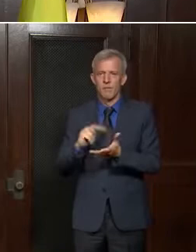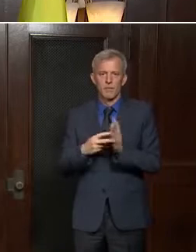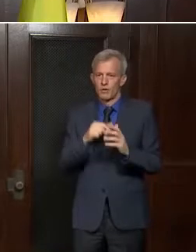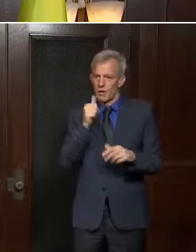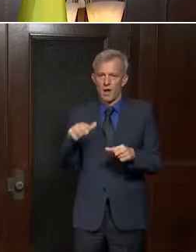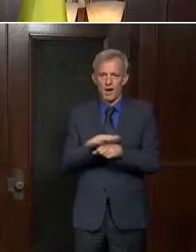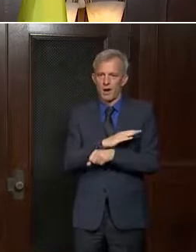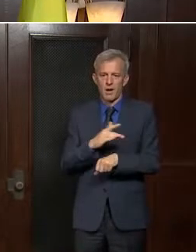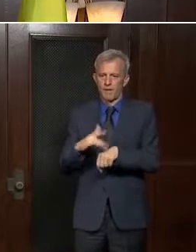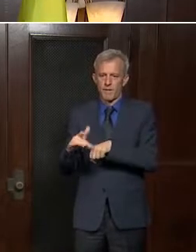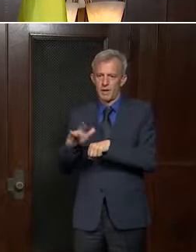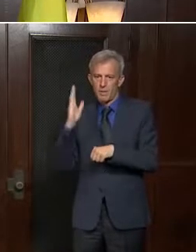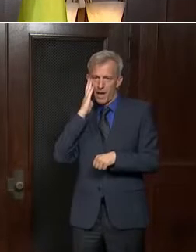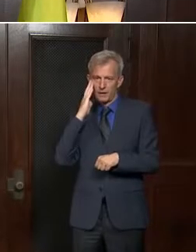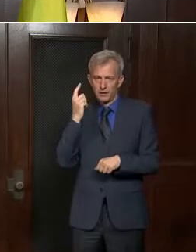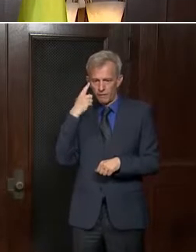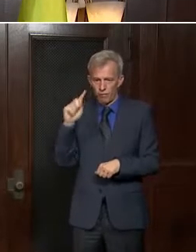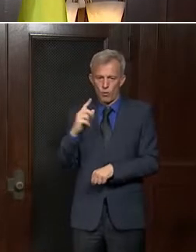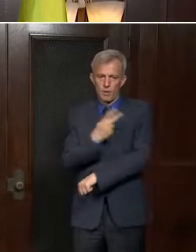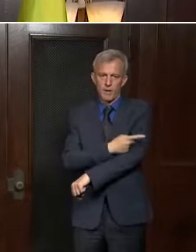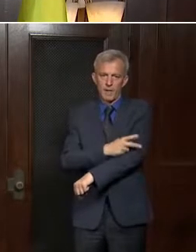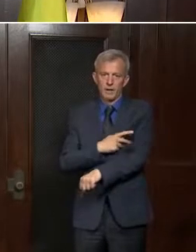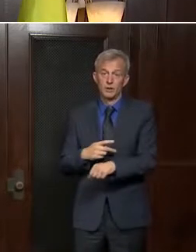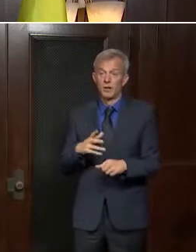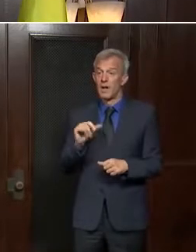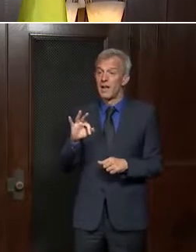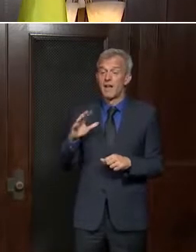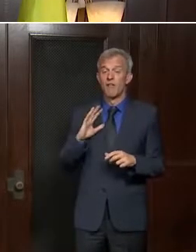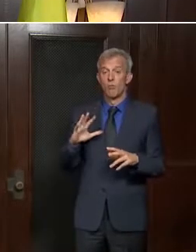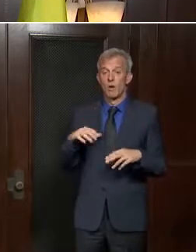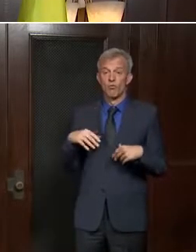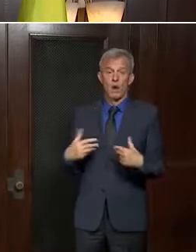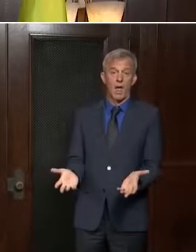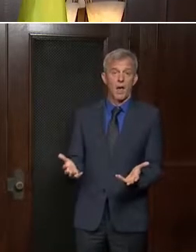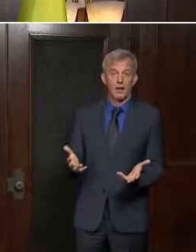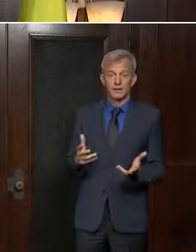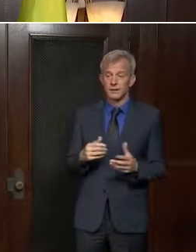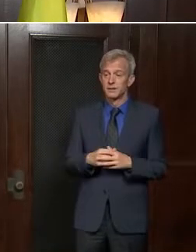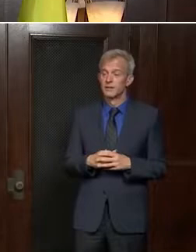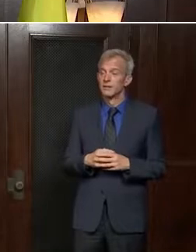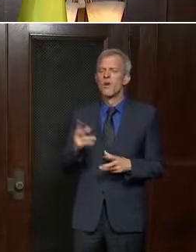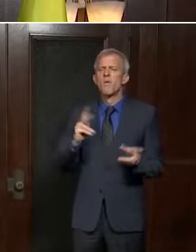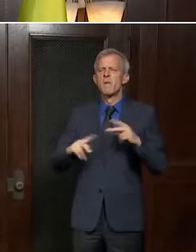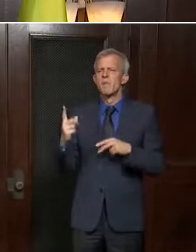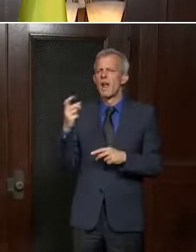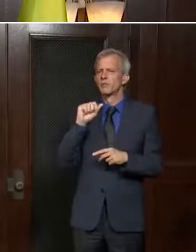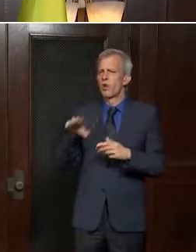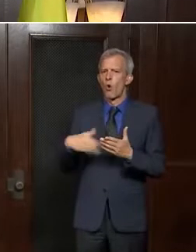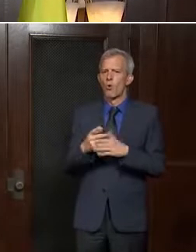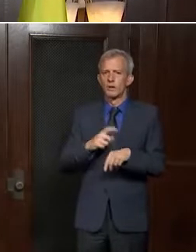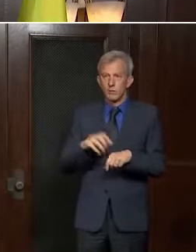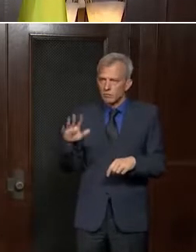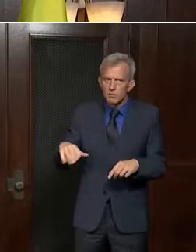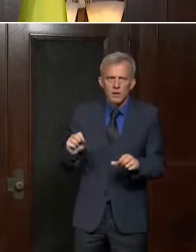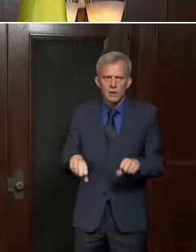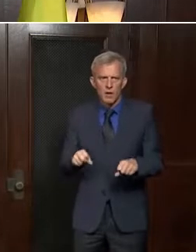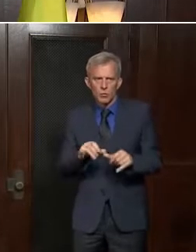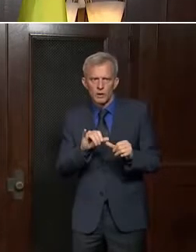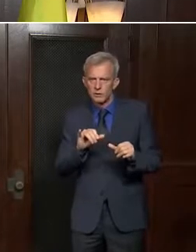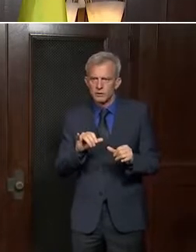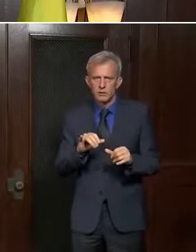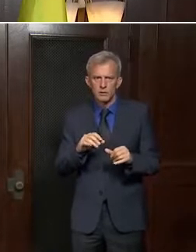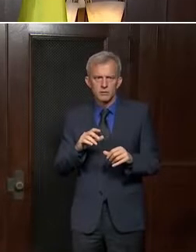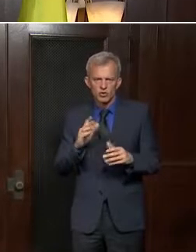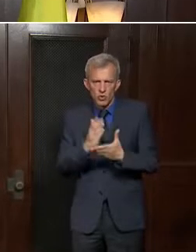have. And we have numbers for what relaxing our aggressive measures might mean. Folks have asked me all the time, can we stop now? What if we just